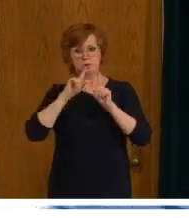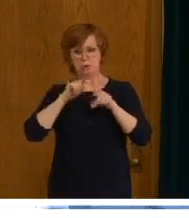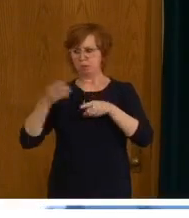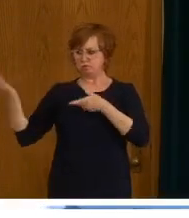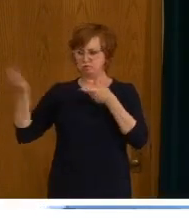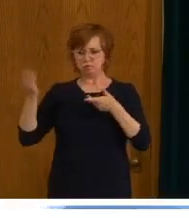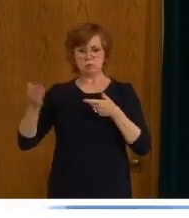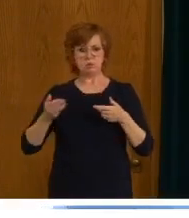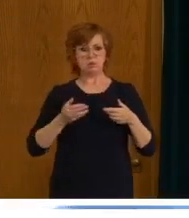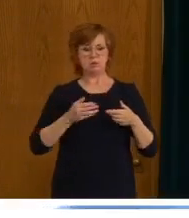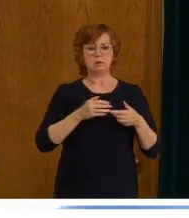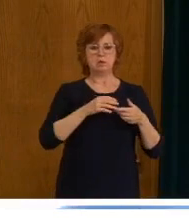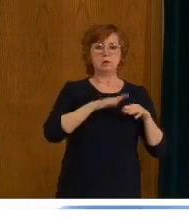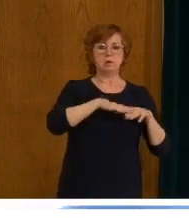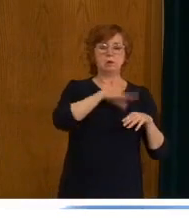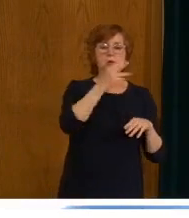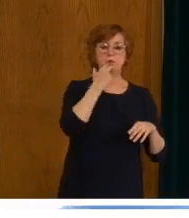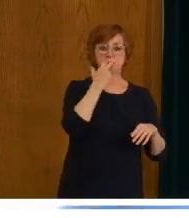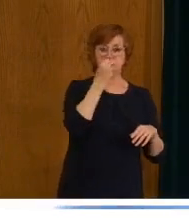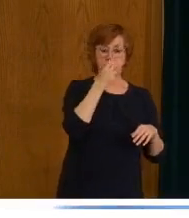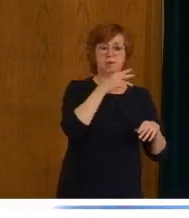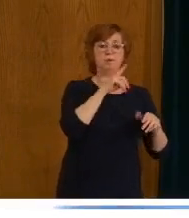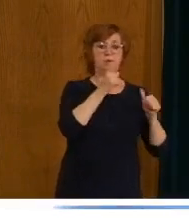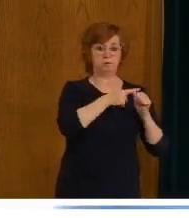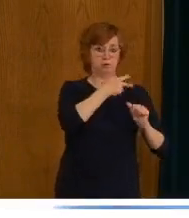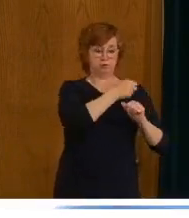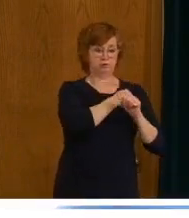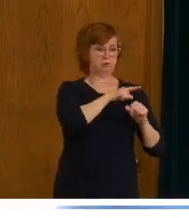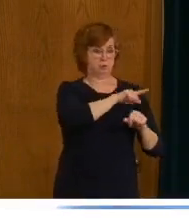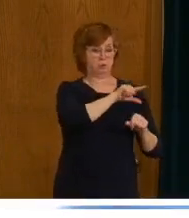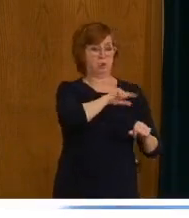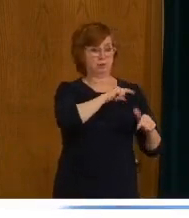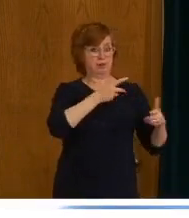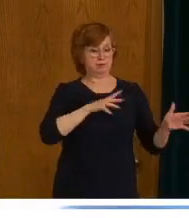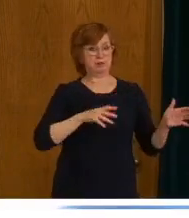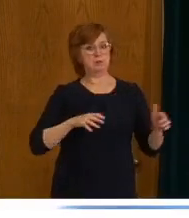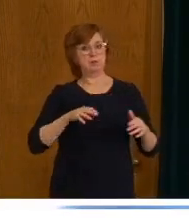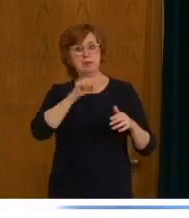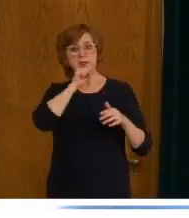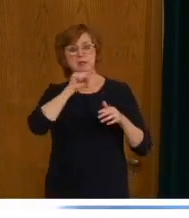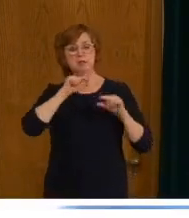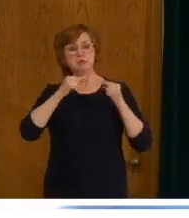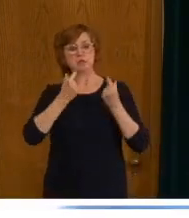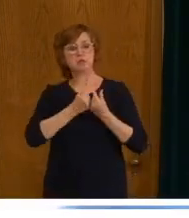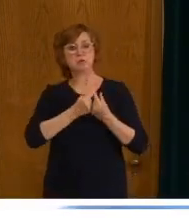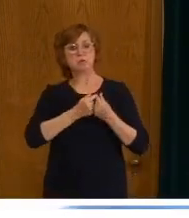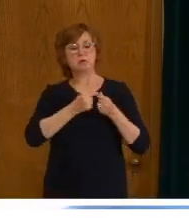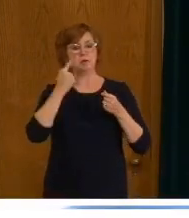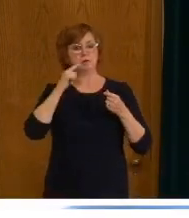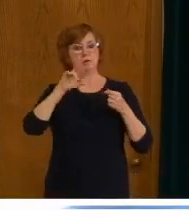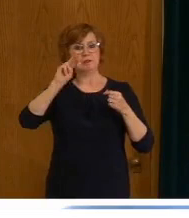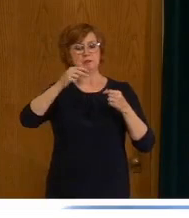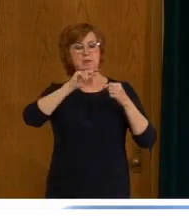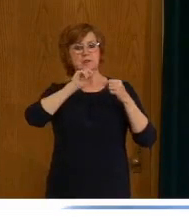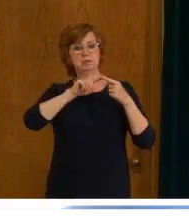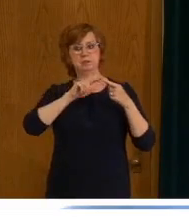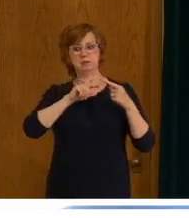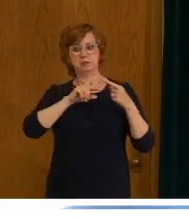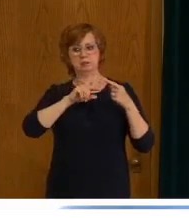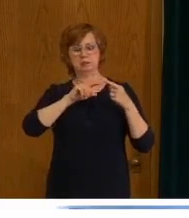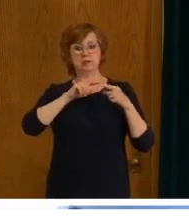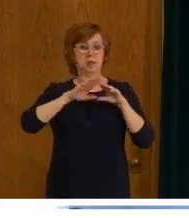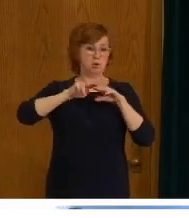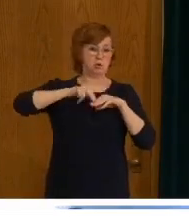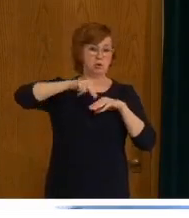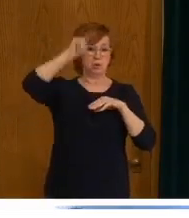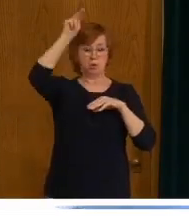now for first doses. Everyone 12 and older is eligible. The age range for second doses is coming down very quickly, 50 and older for the far